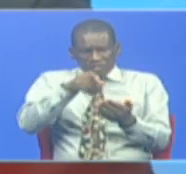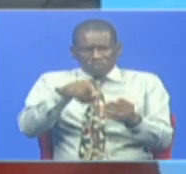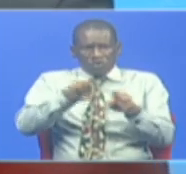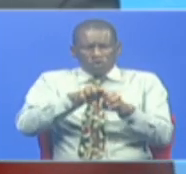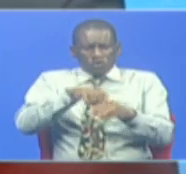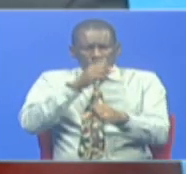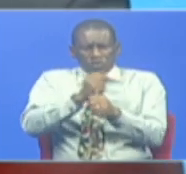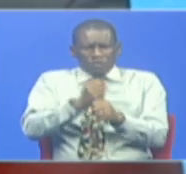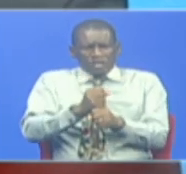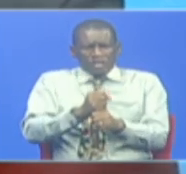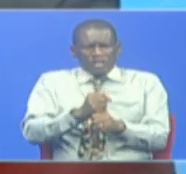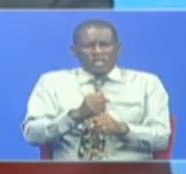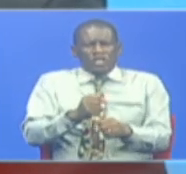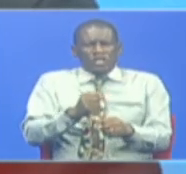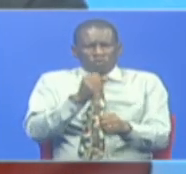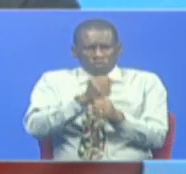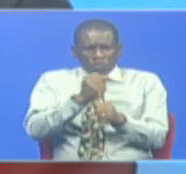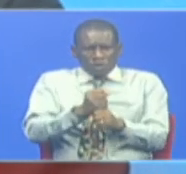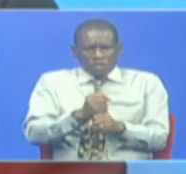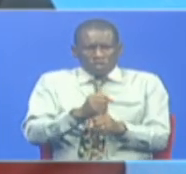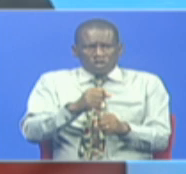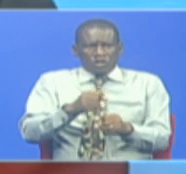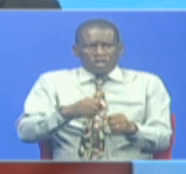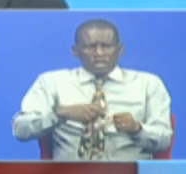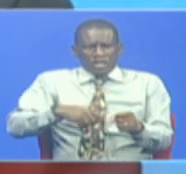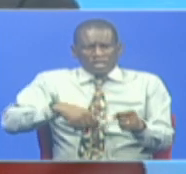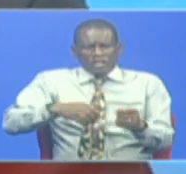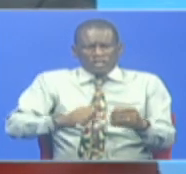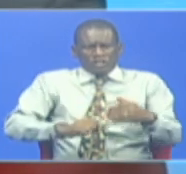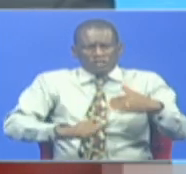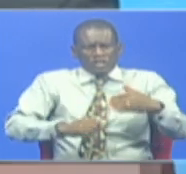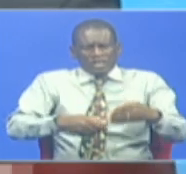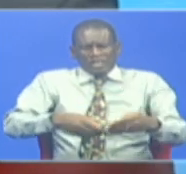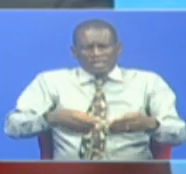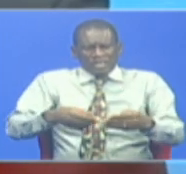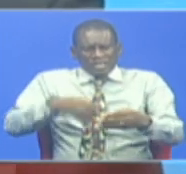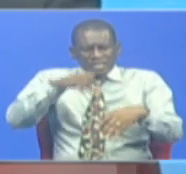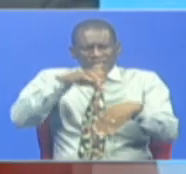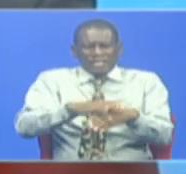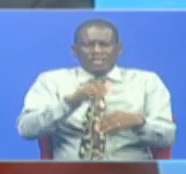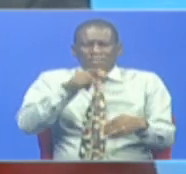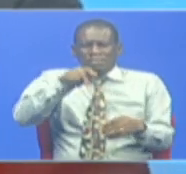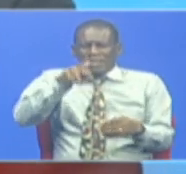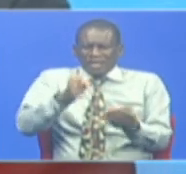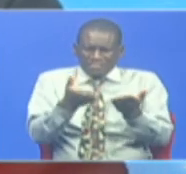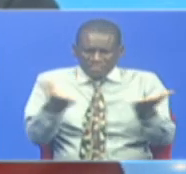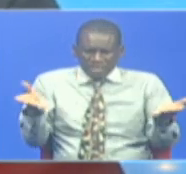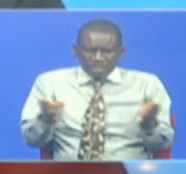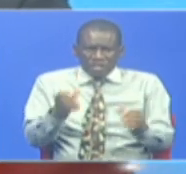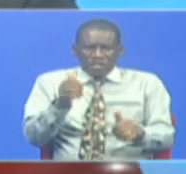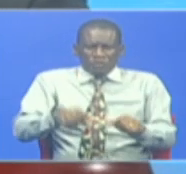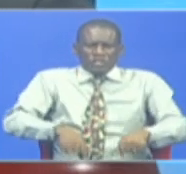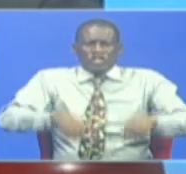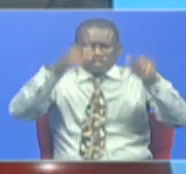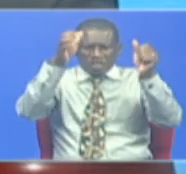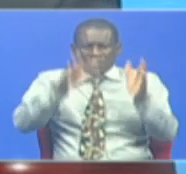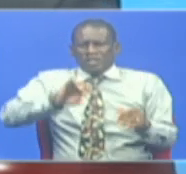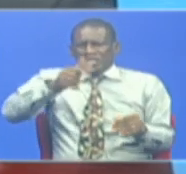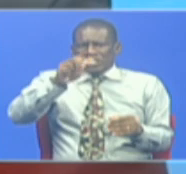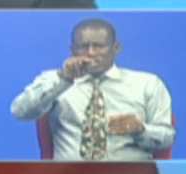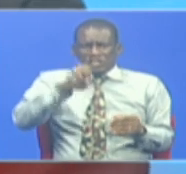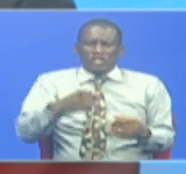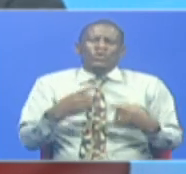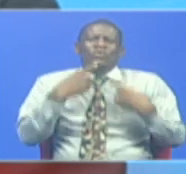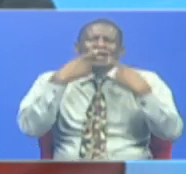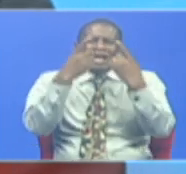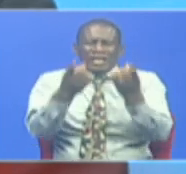more significant acquisition and donation of PPE equipment, which our chairman, Jane Karuku, will be announcing